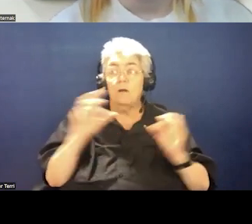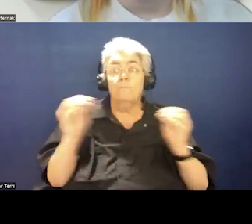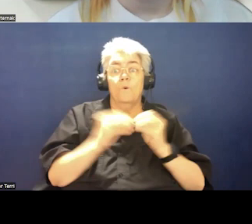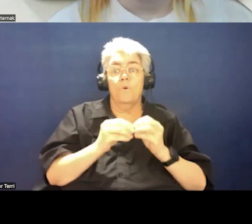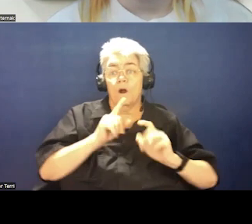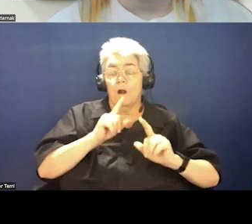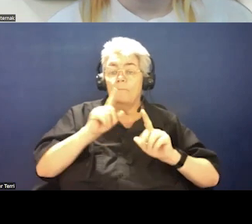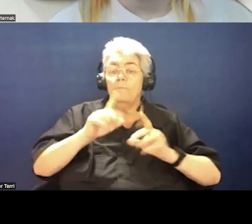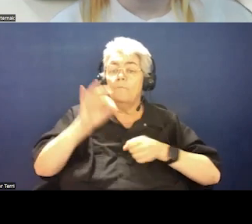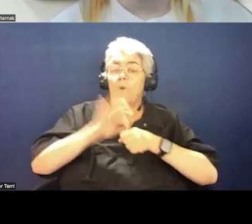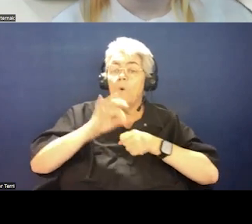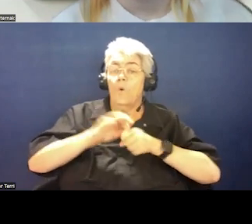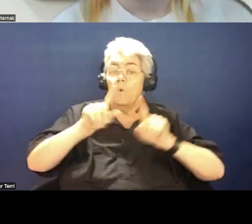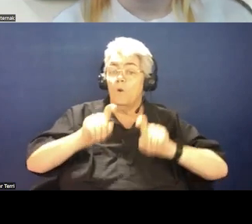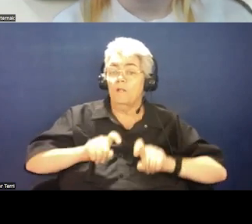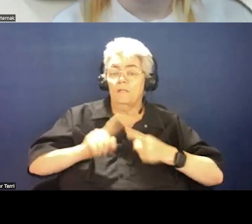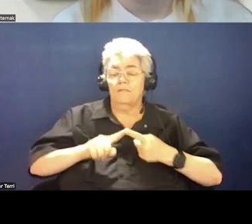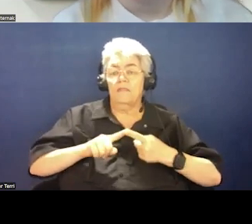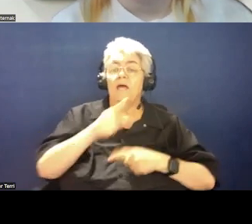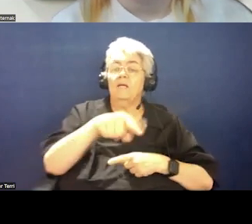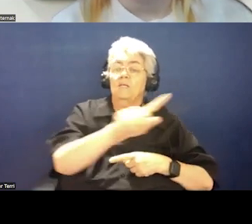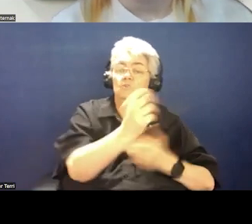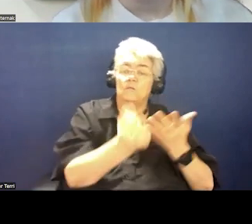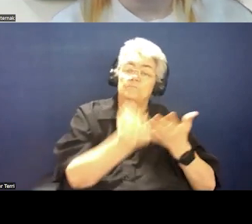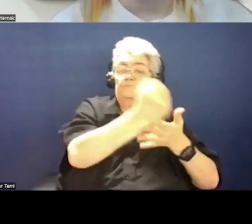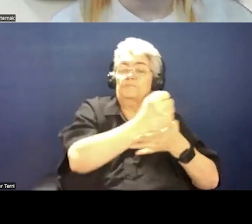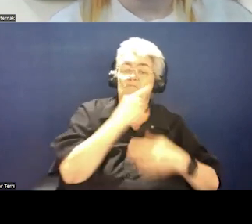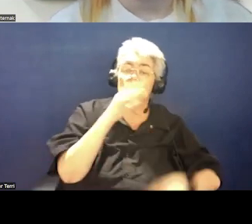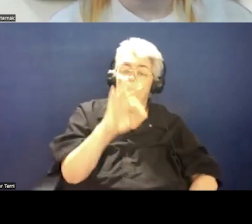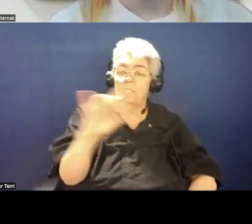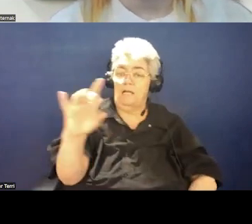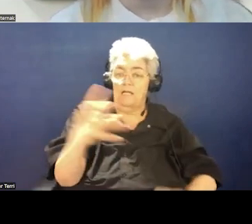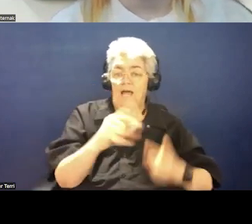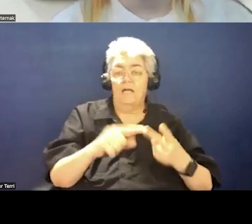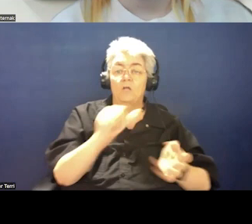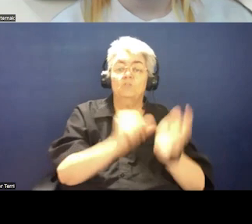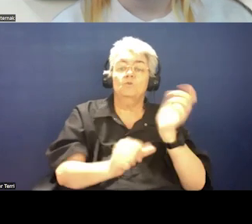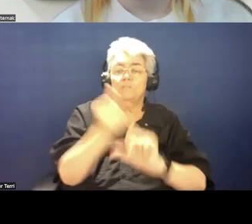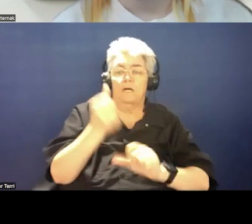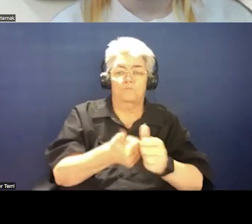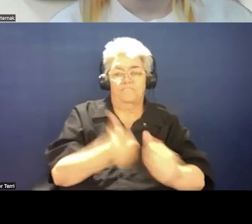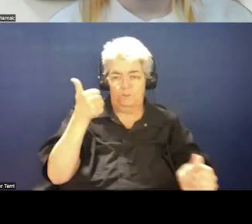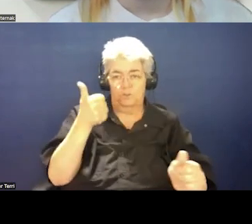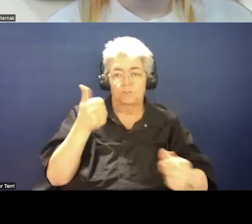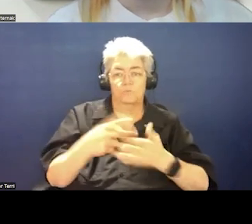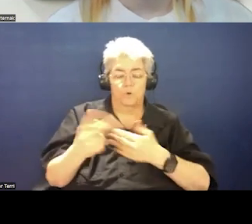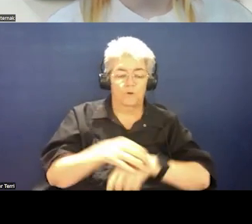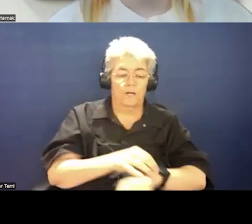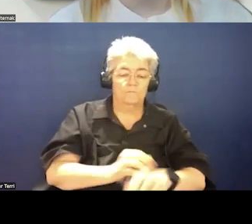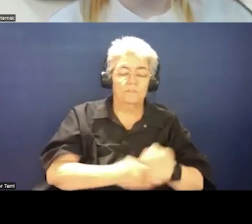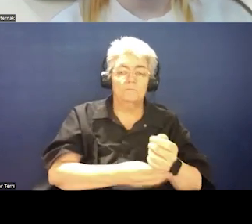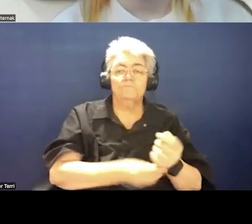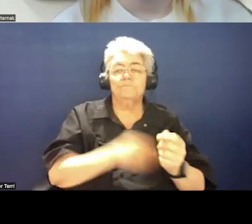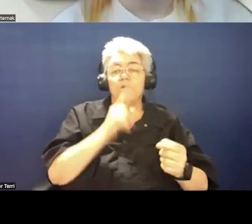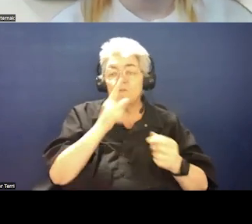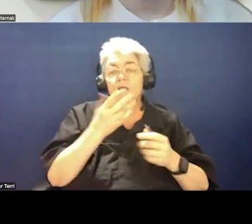Congress prioritizing funding for 988 and suicide prevention programs. So I think that's really good data that we're bringing